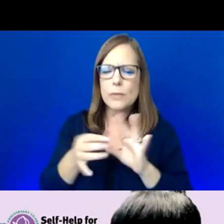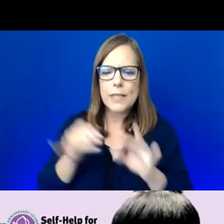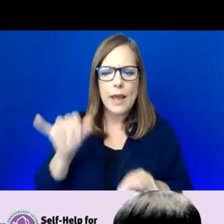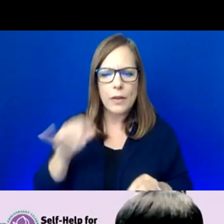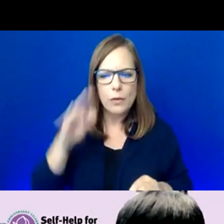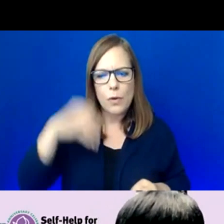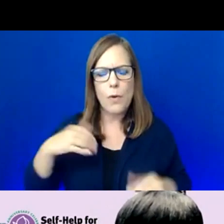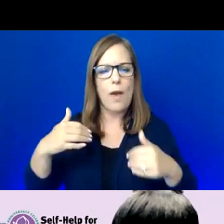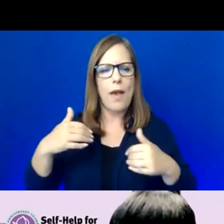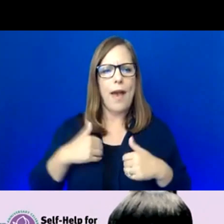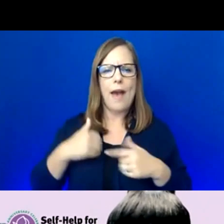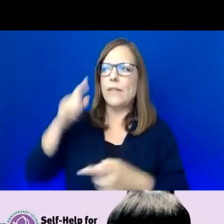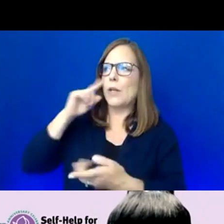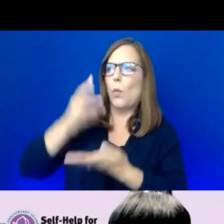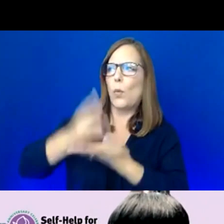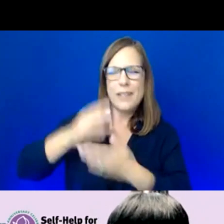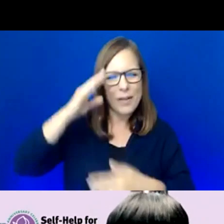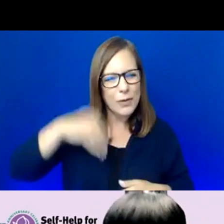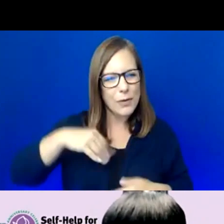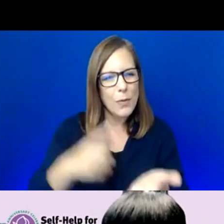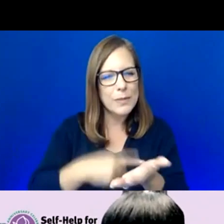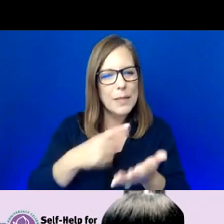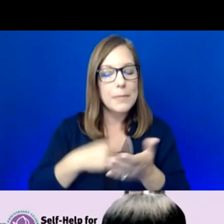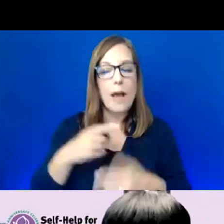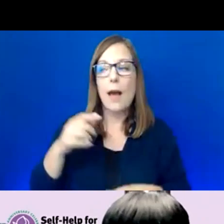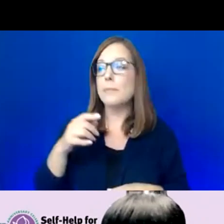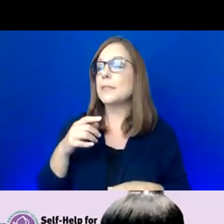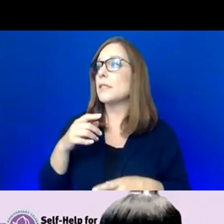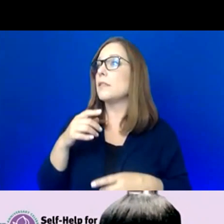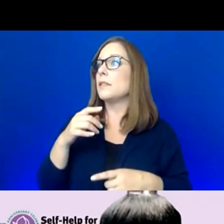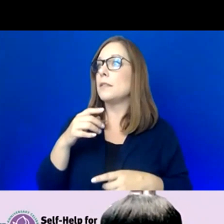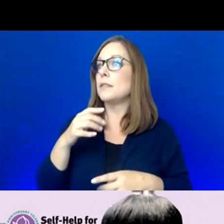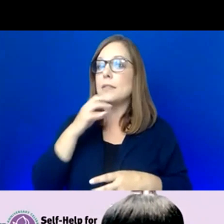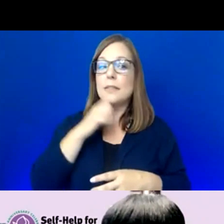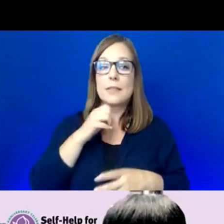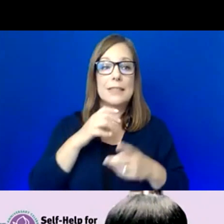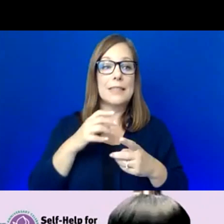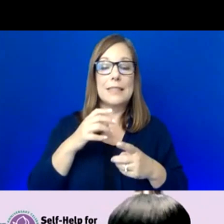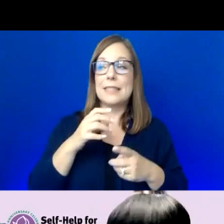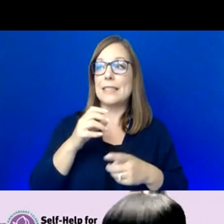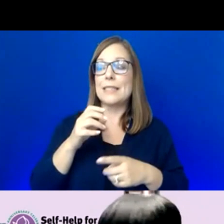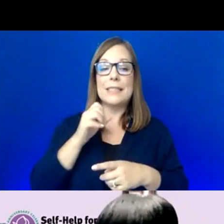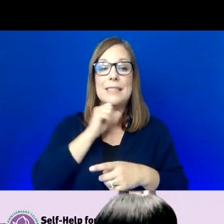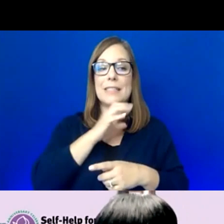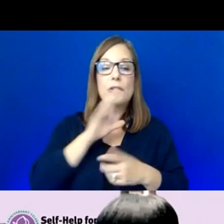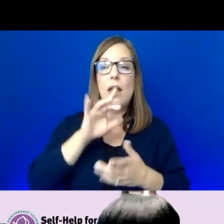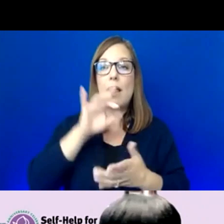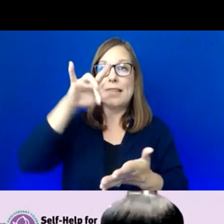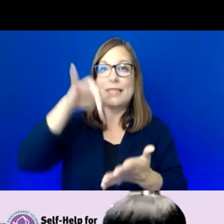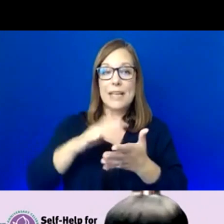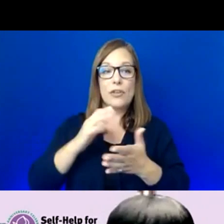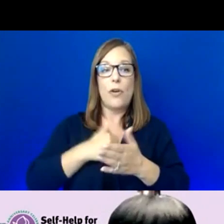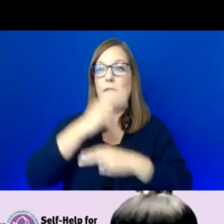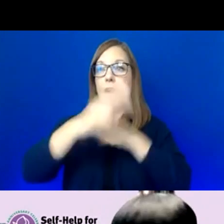that how sometimes when we put the seniors in the center of our universe, and that's the starting point.